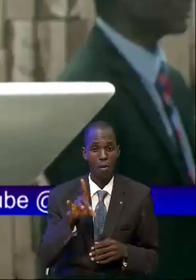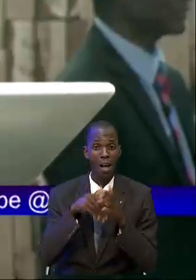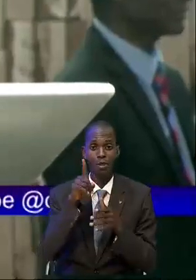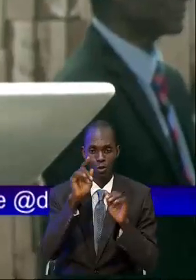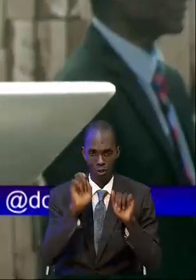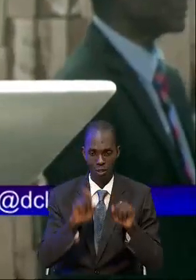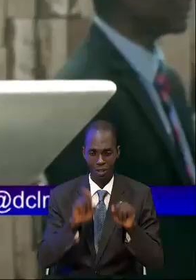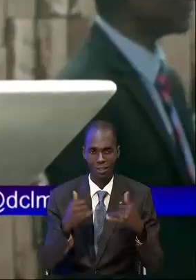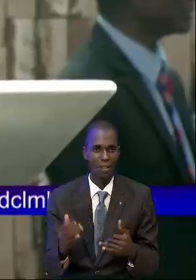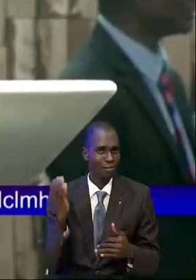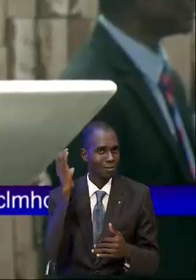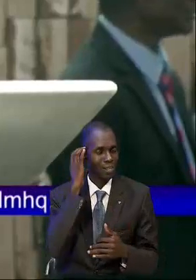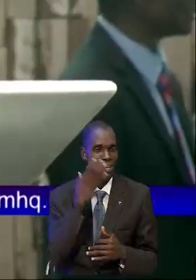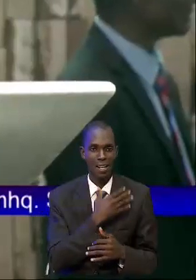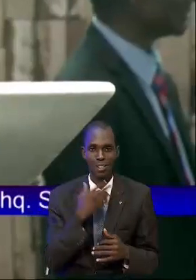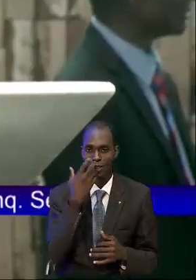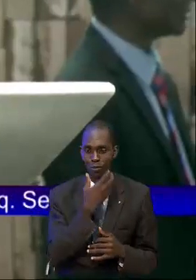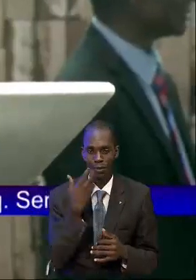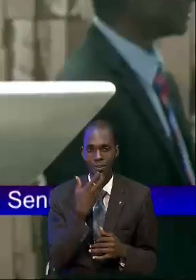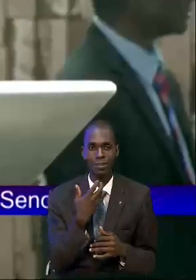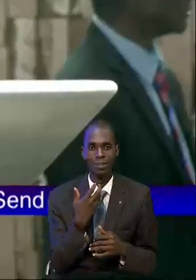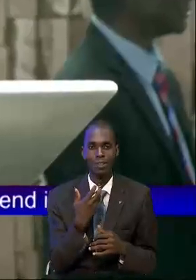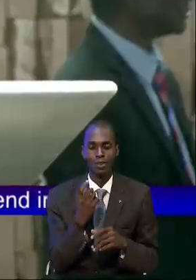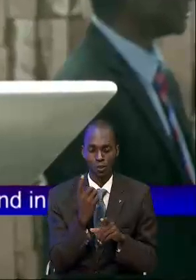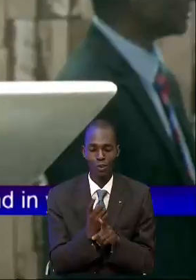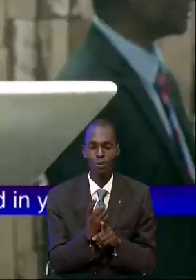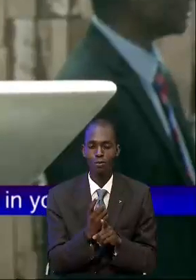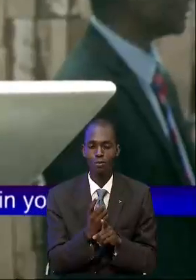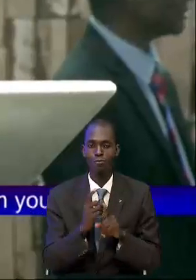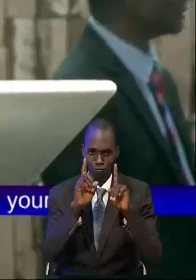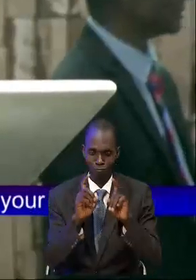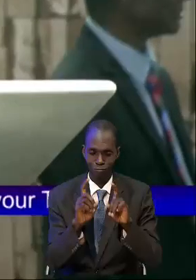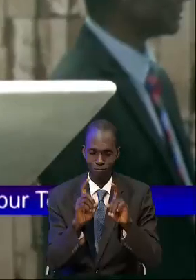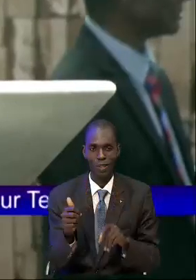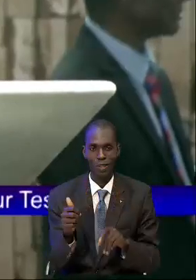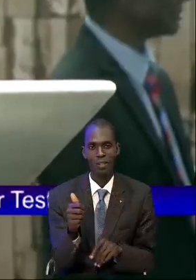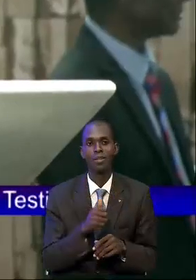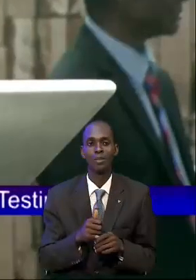will discover that by the special grace of God, he can hear, he can speak.